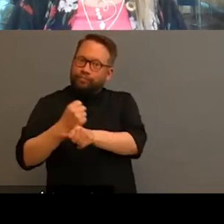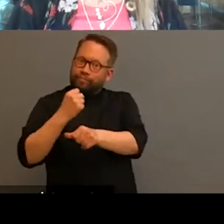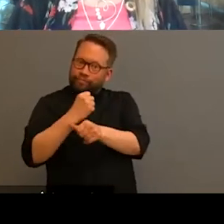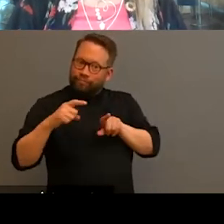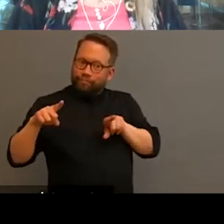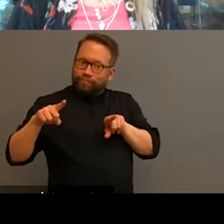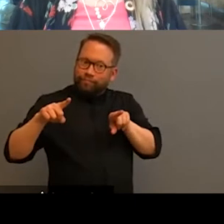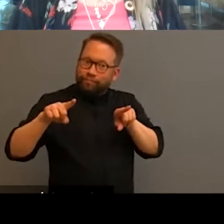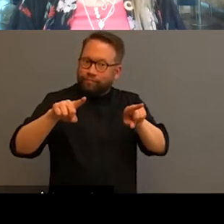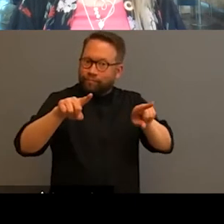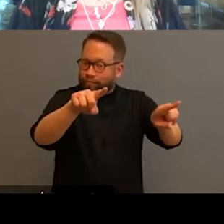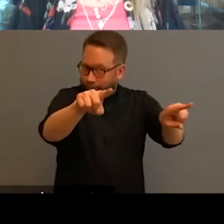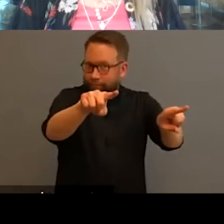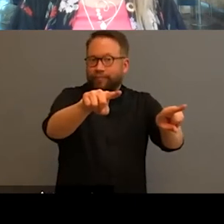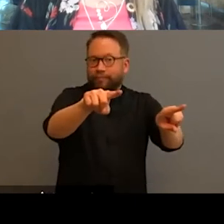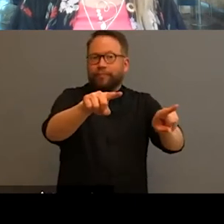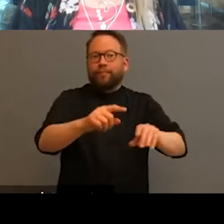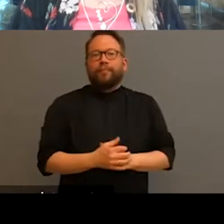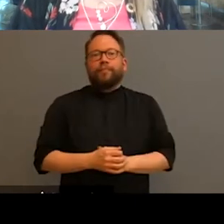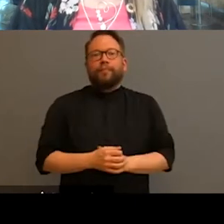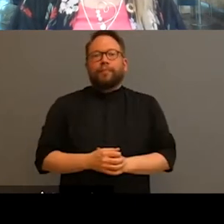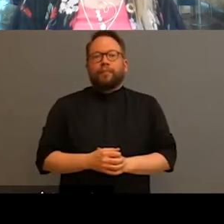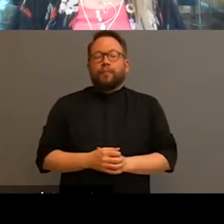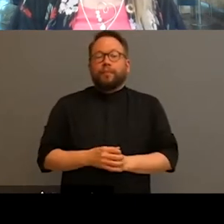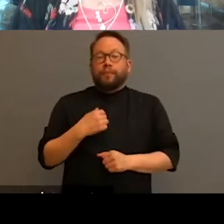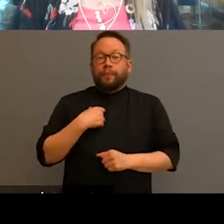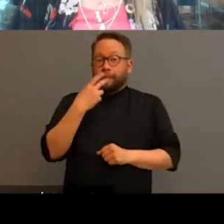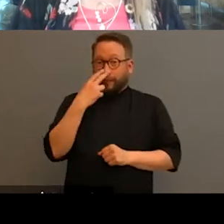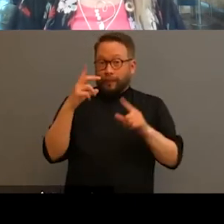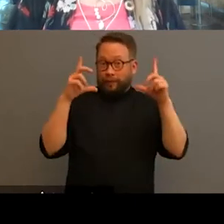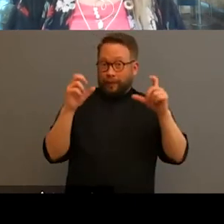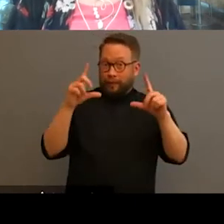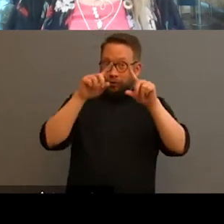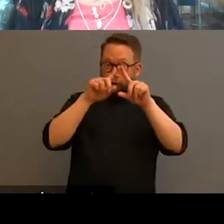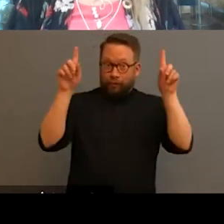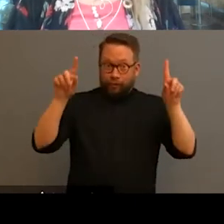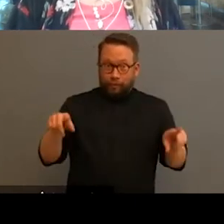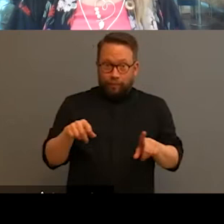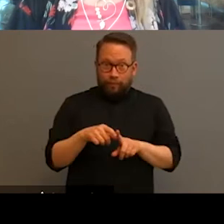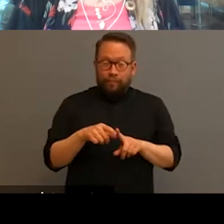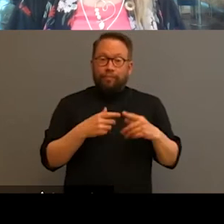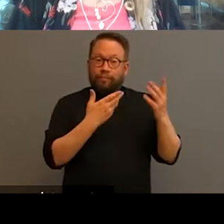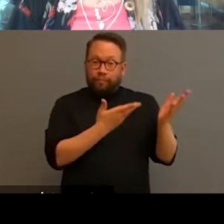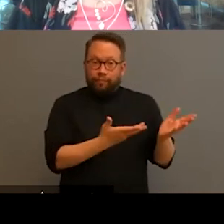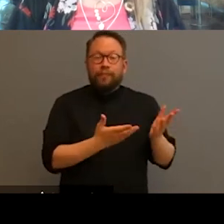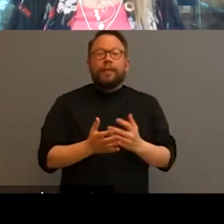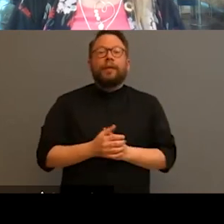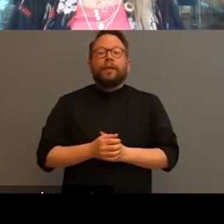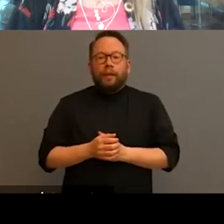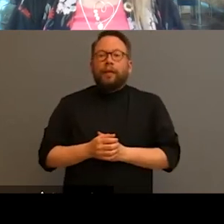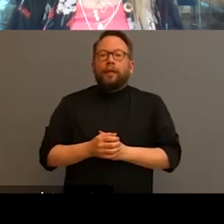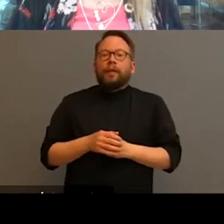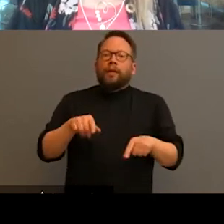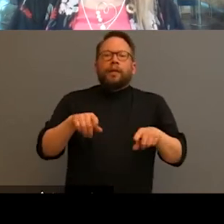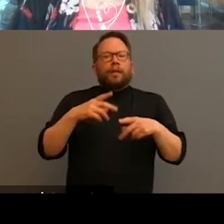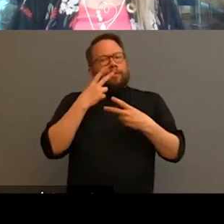And here, we find ourselves in Melbourne, Australia, on this picture shows a young man that